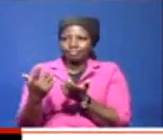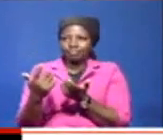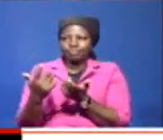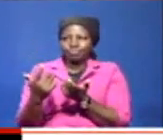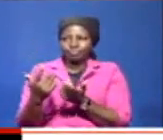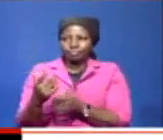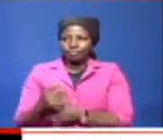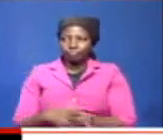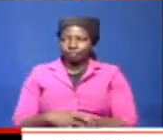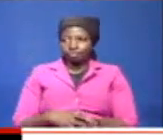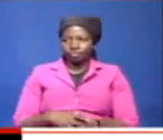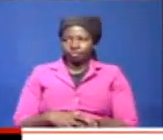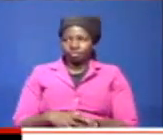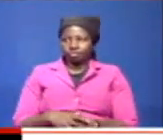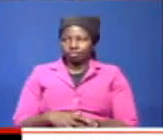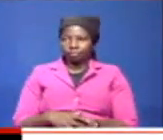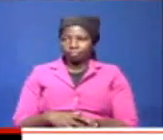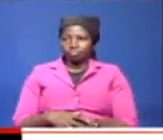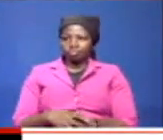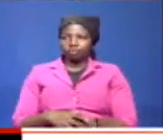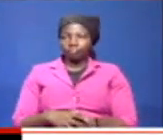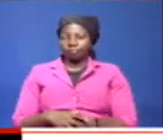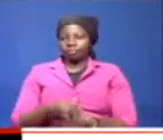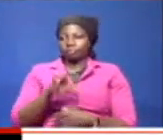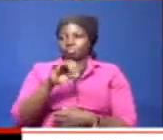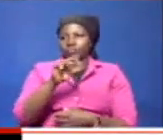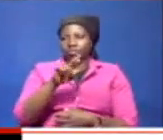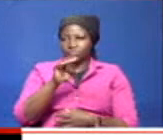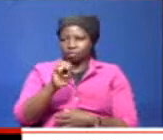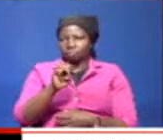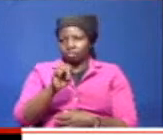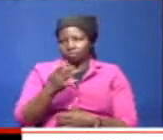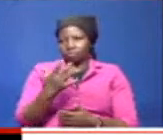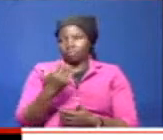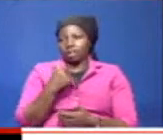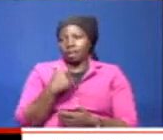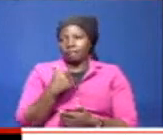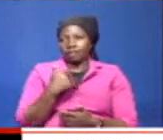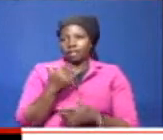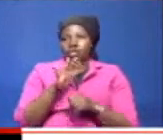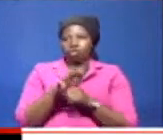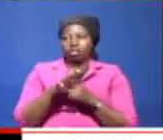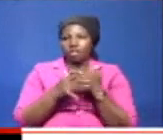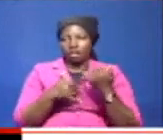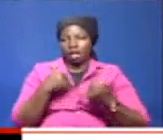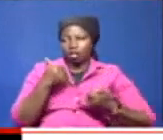Kale, incidentally, having a lot of fun. Definitely,